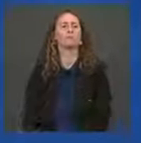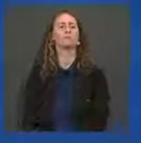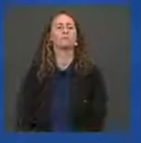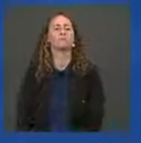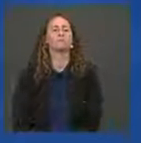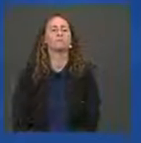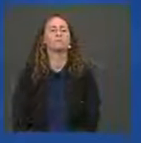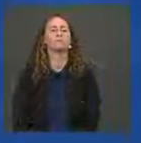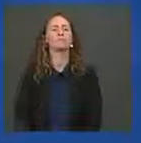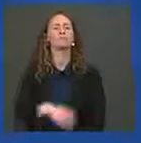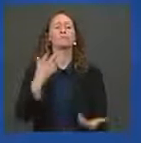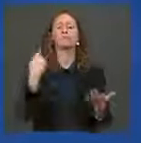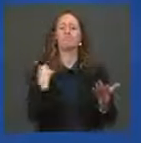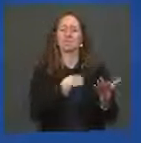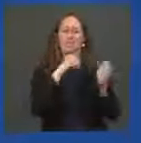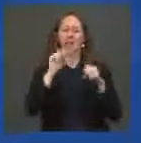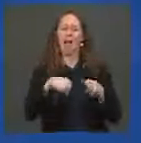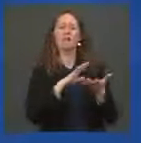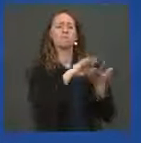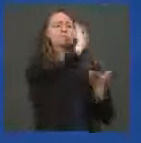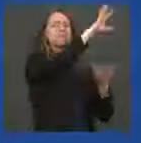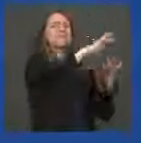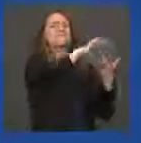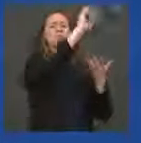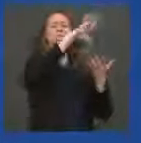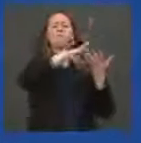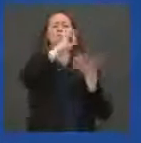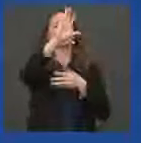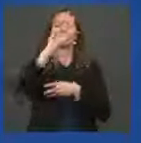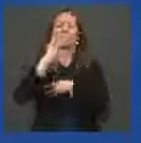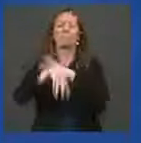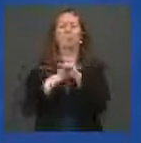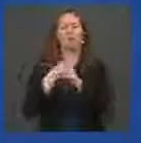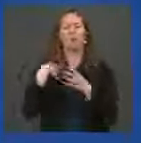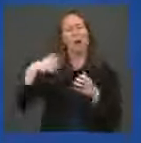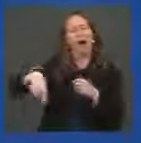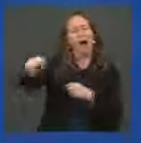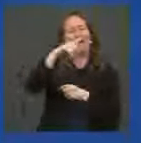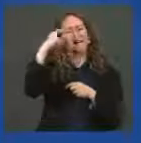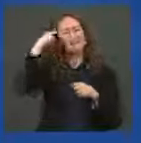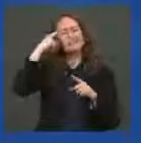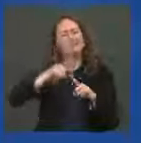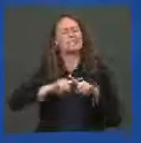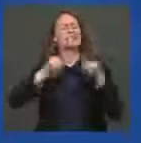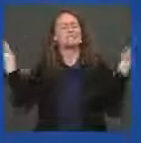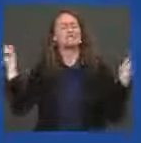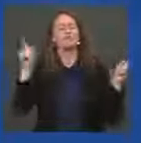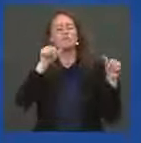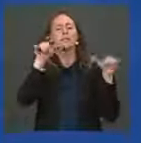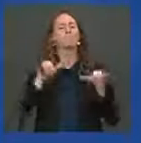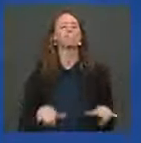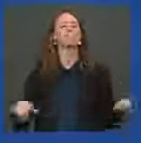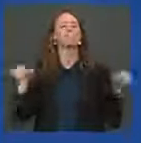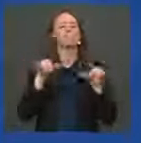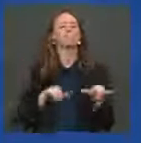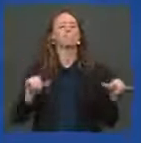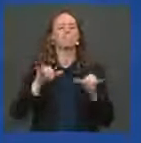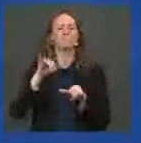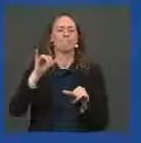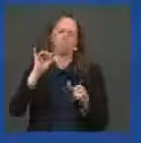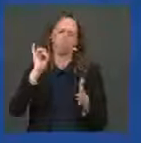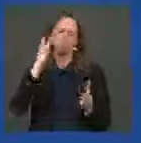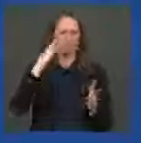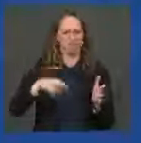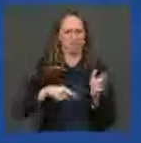world. We need to think big and bold. That's why I'm pushing for a once-in-a-generation investment in